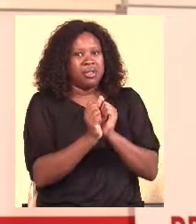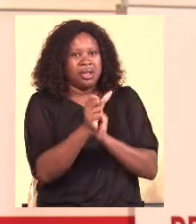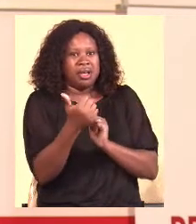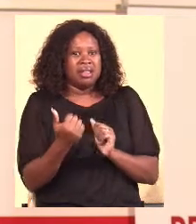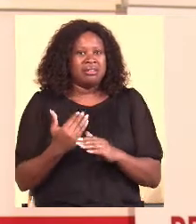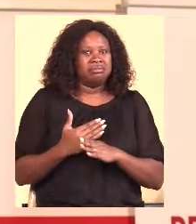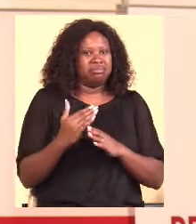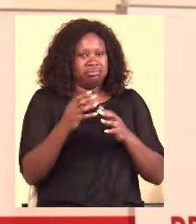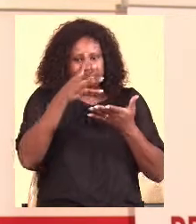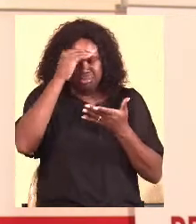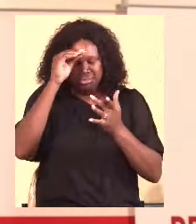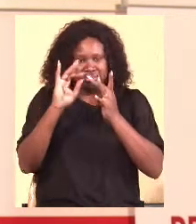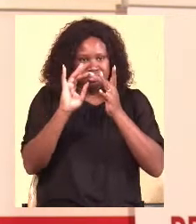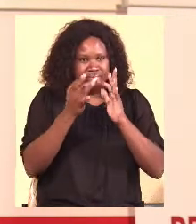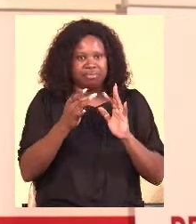active e-learners.